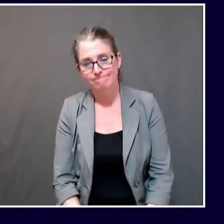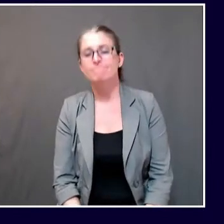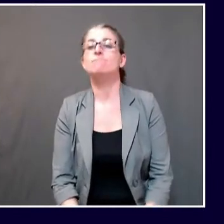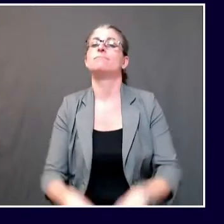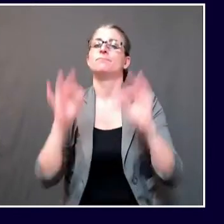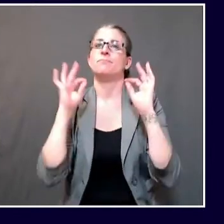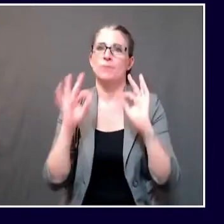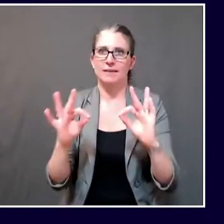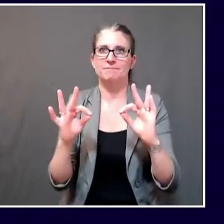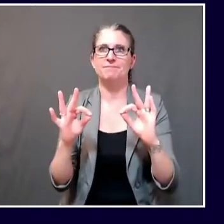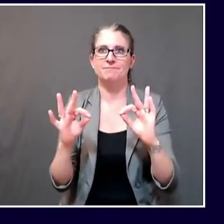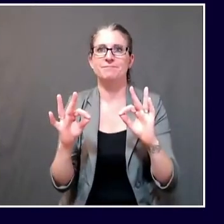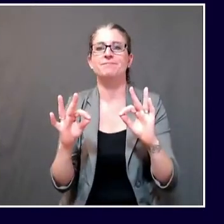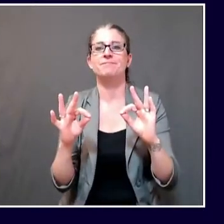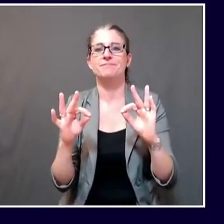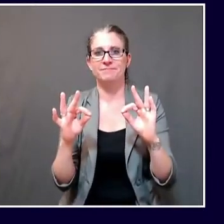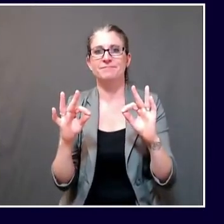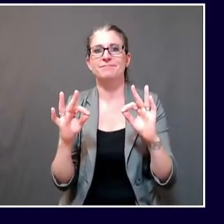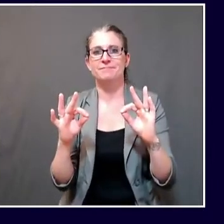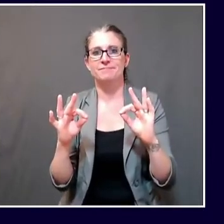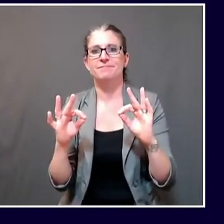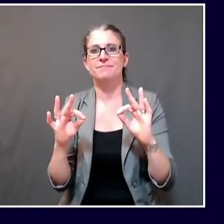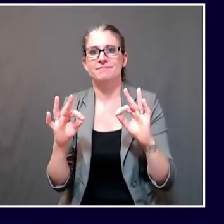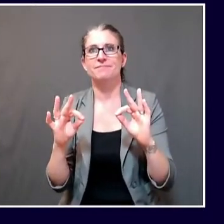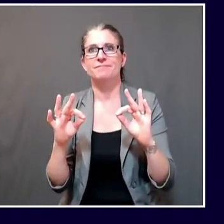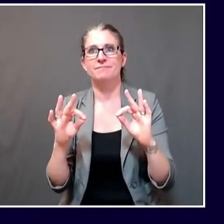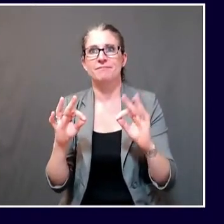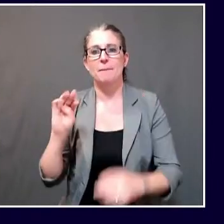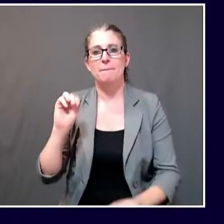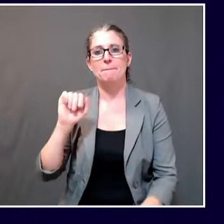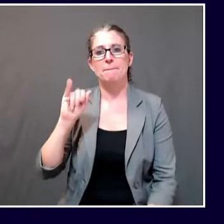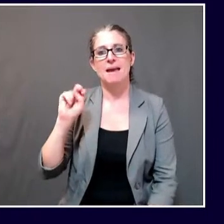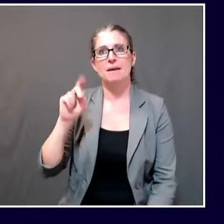staff. What can you tell us about how the cases were transmitted?